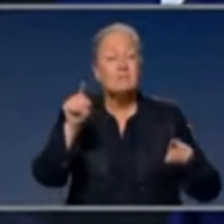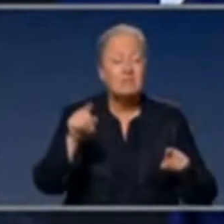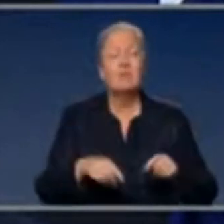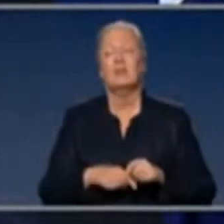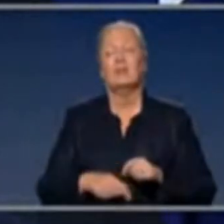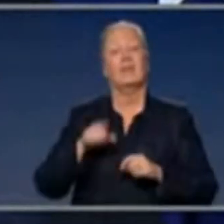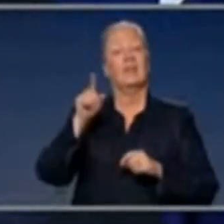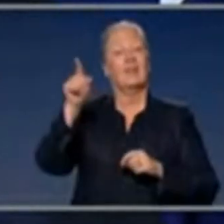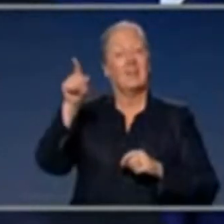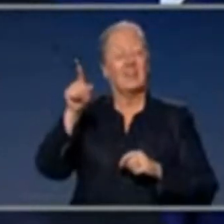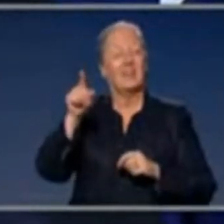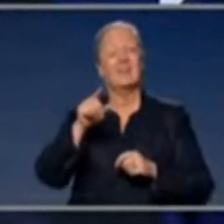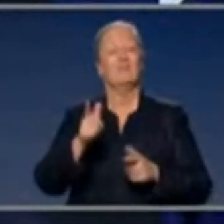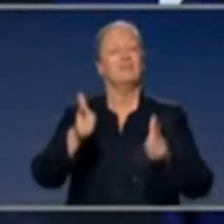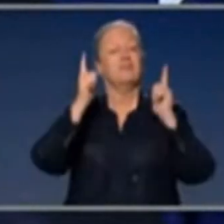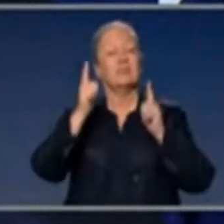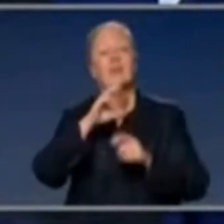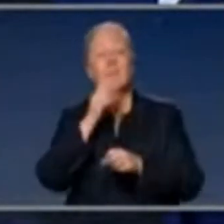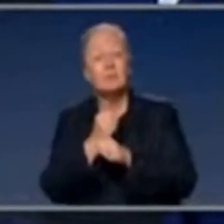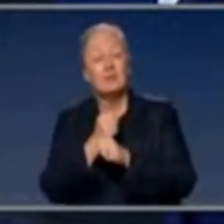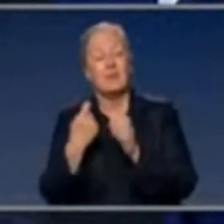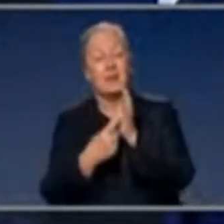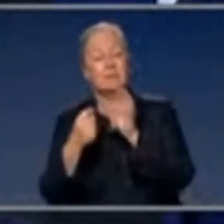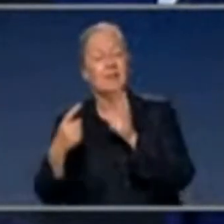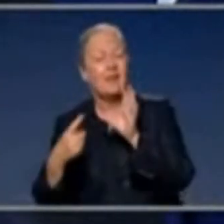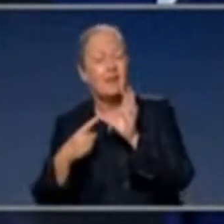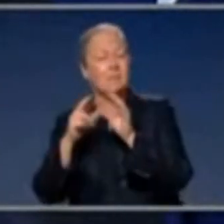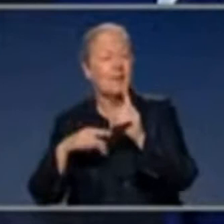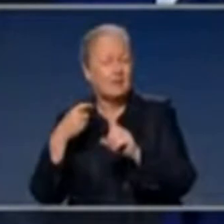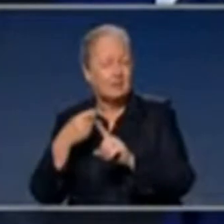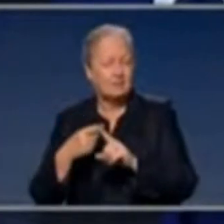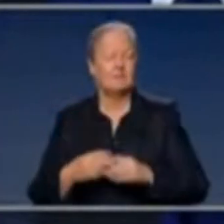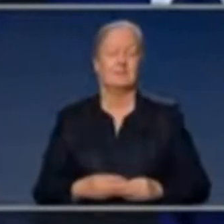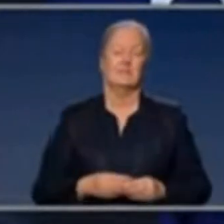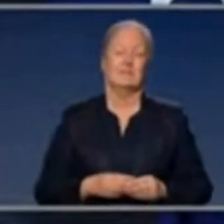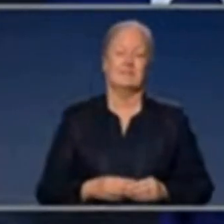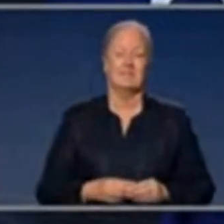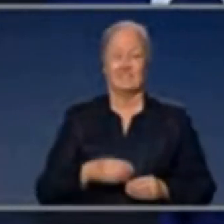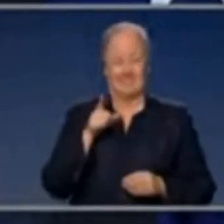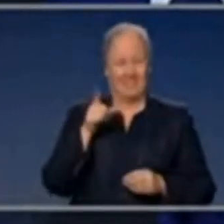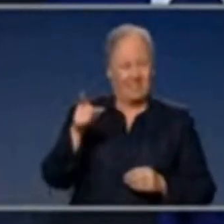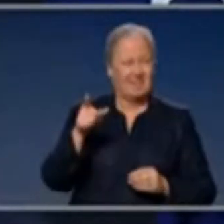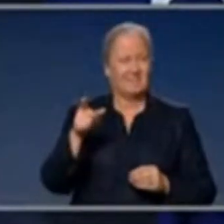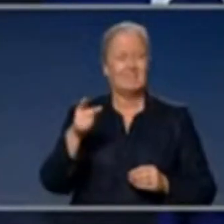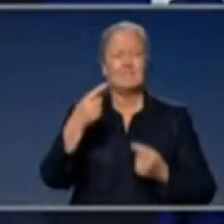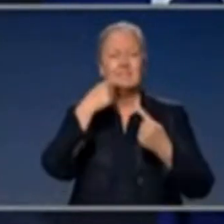the Reserve Bank governor, who's said that continuing with those arrangements would be bad for employment.